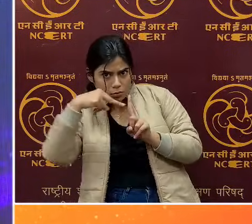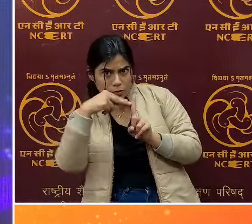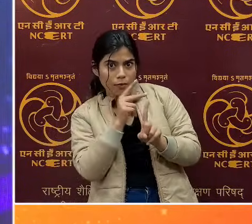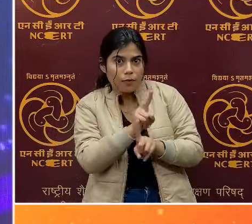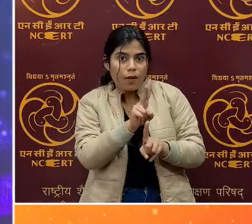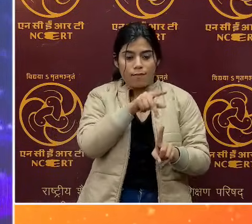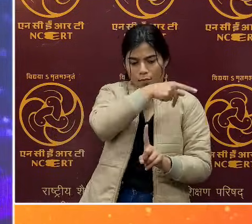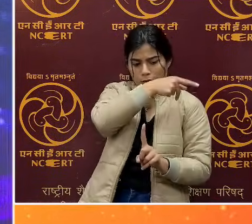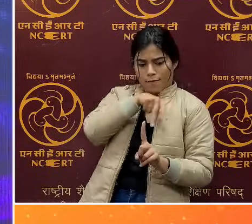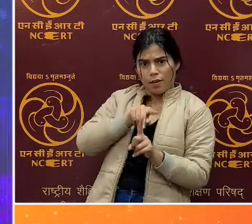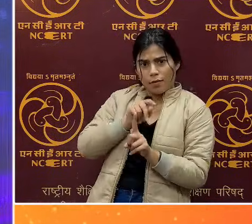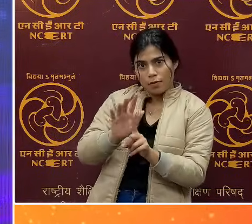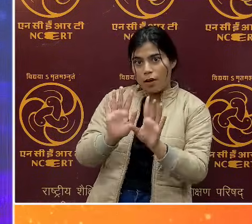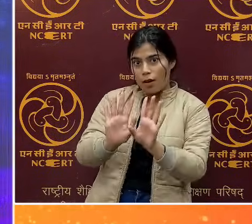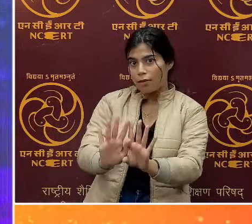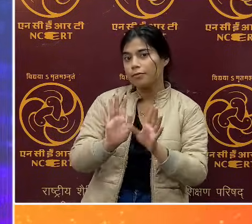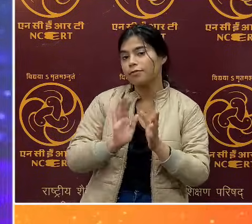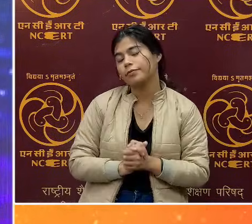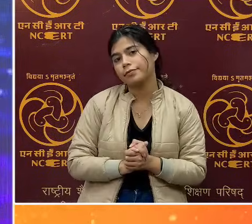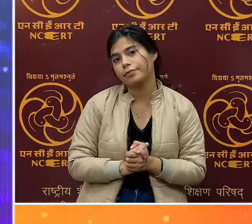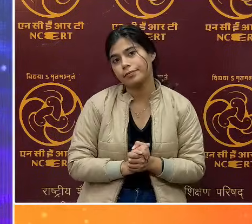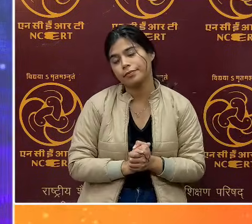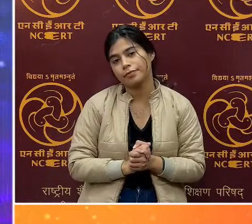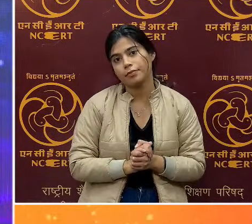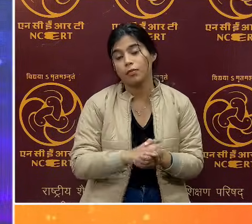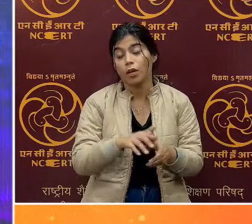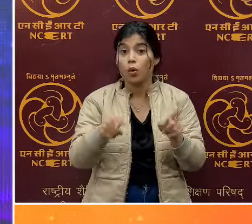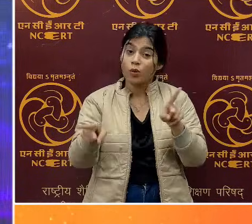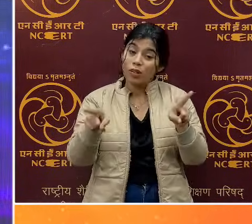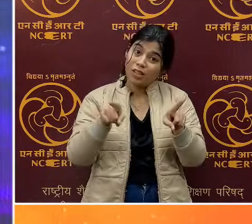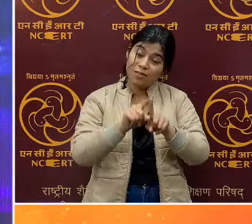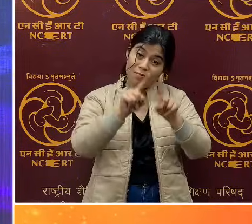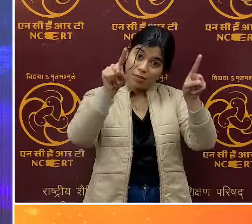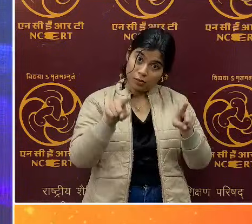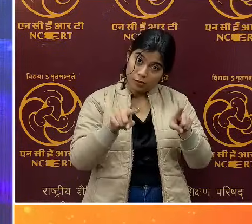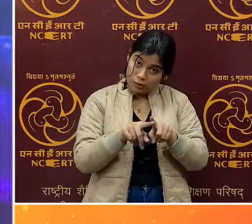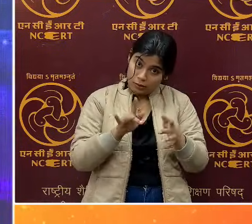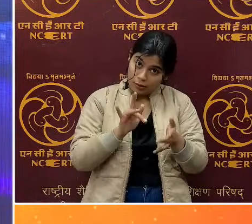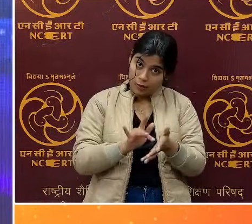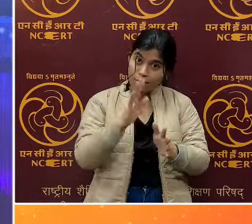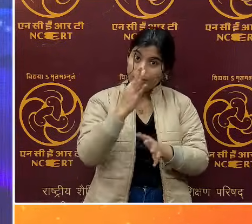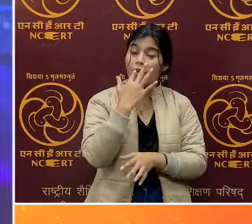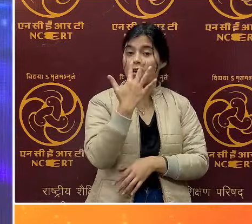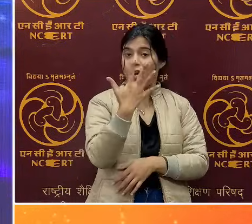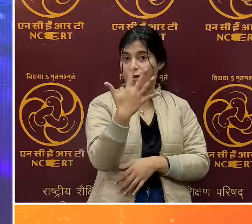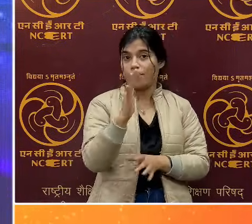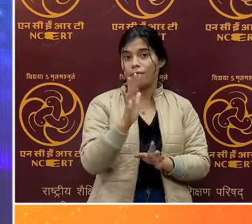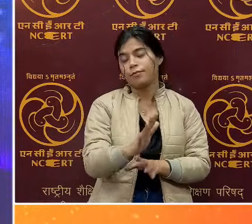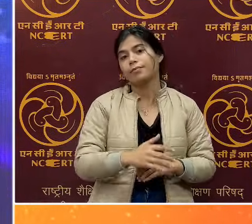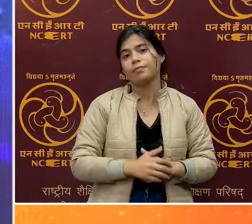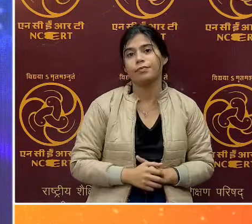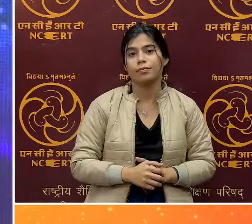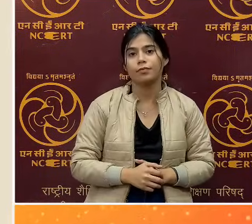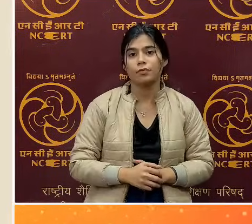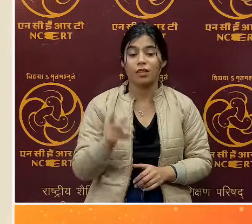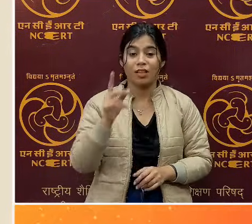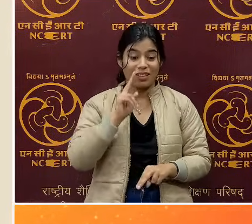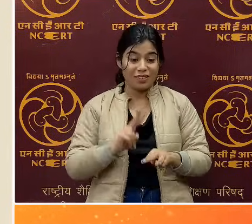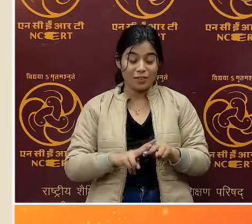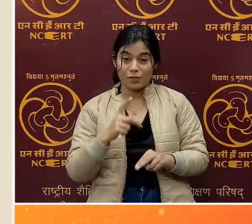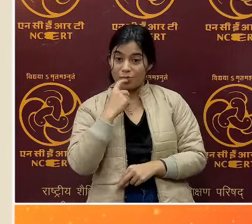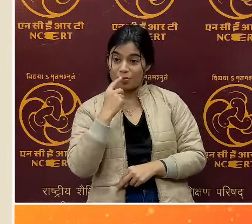angle over which these mirrors are being placed. Right? Okay. When two mirrors are placed parallel to each